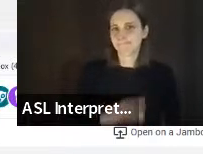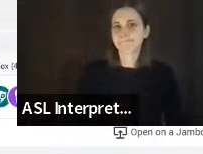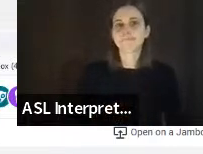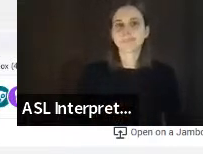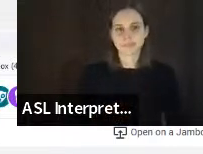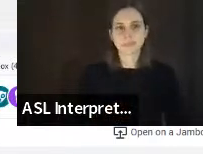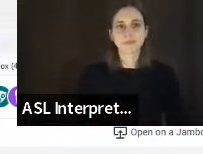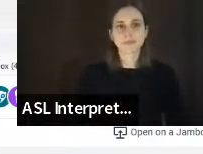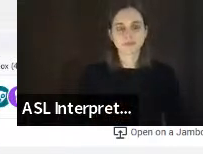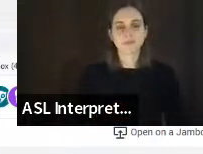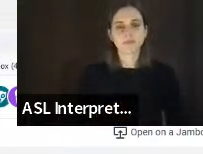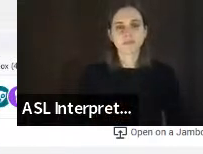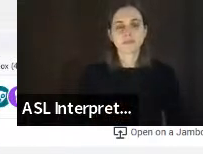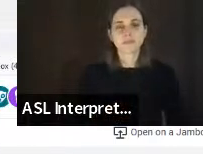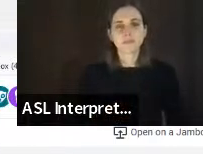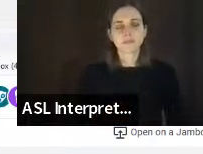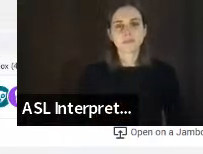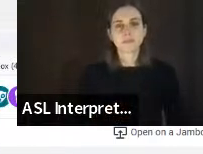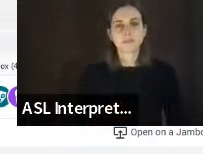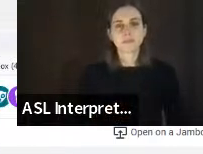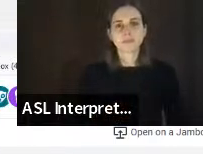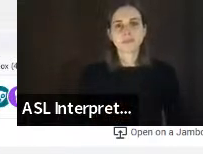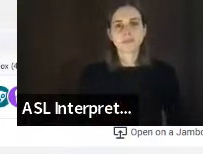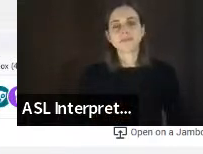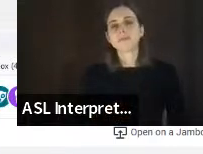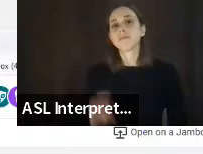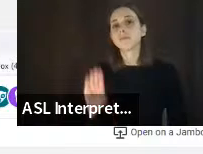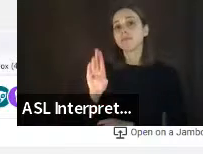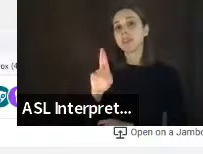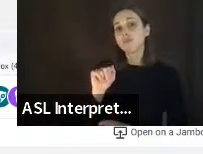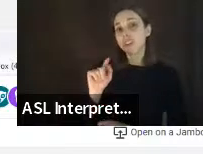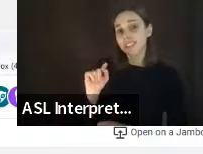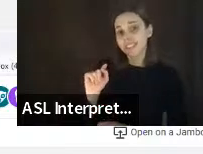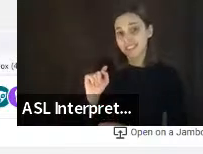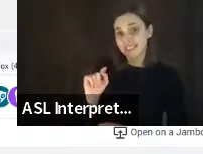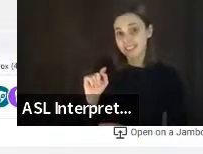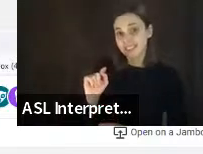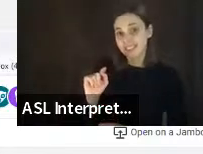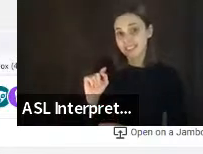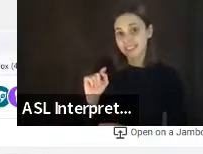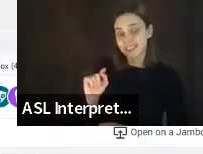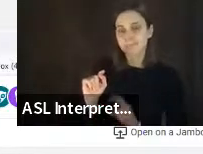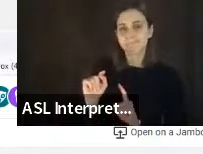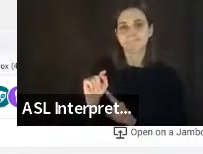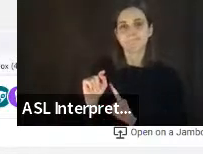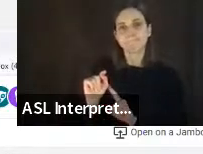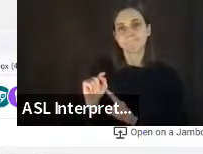There's some thoughts on BRT, regardless of dedicated